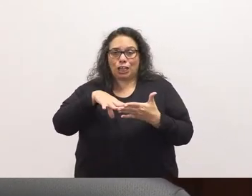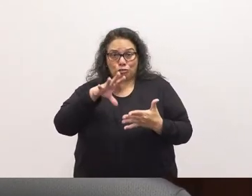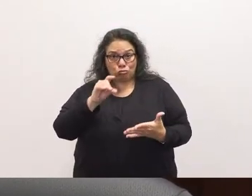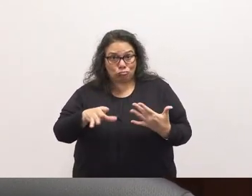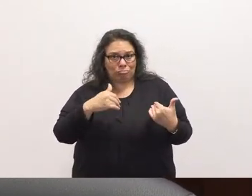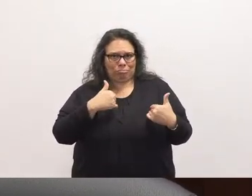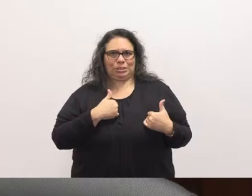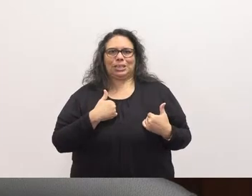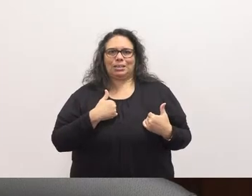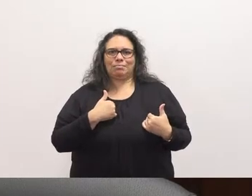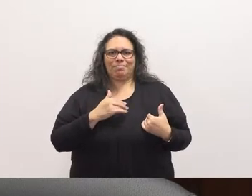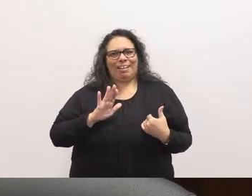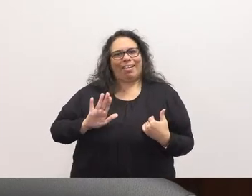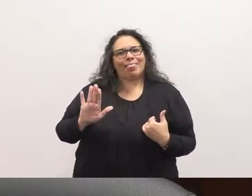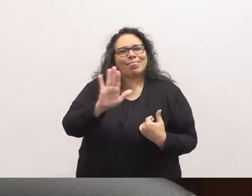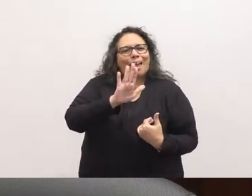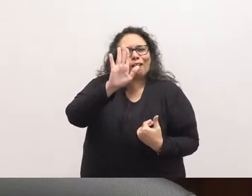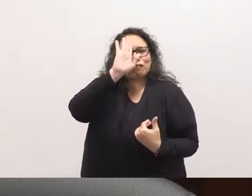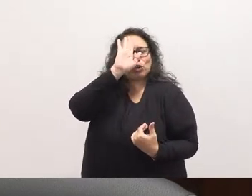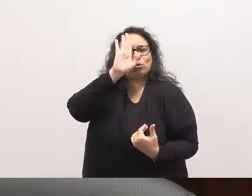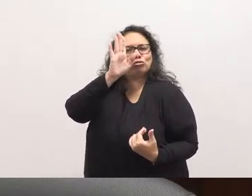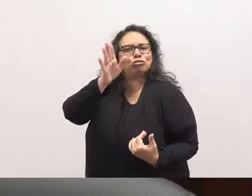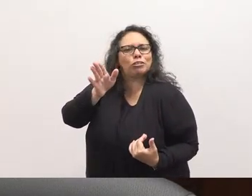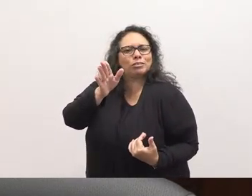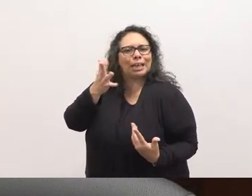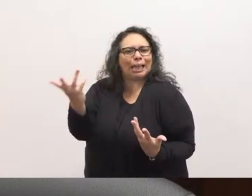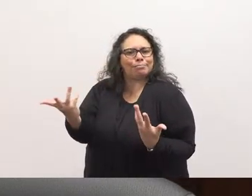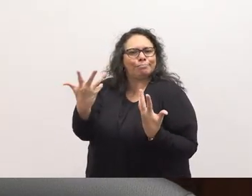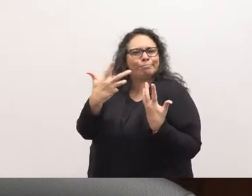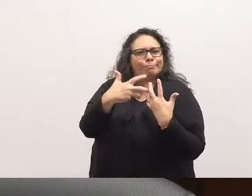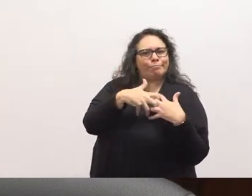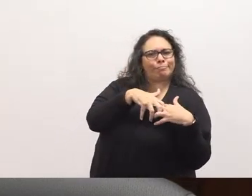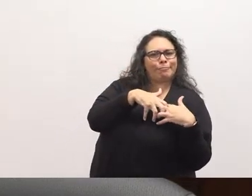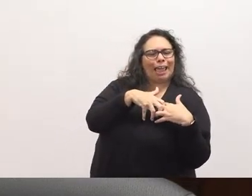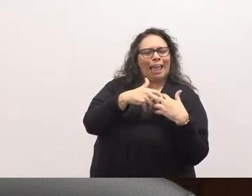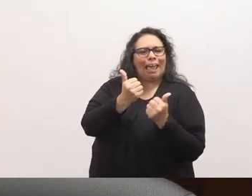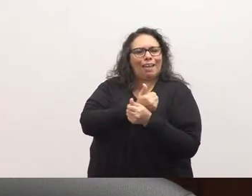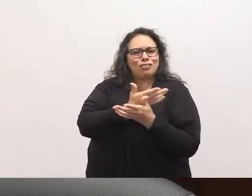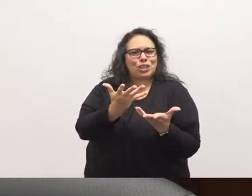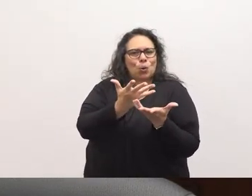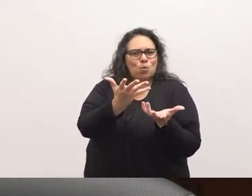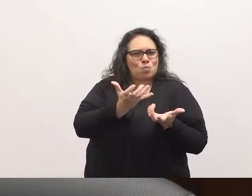futures in alignment with everything that we want to do as a district.